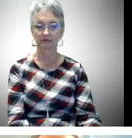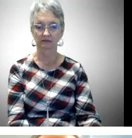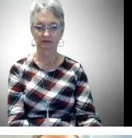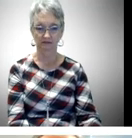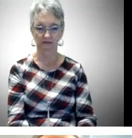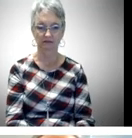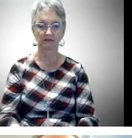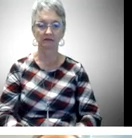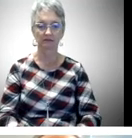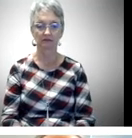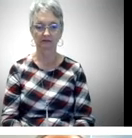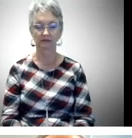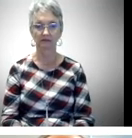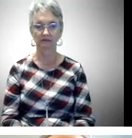slide.